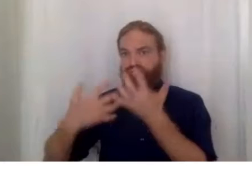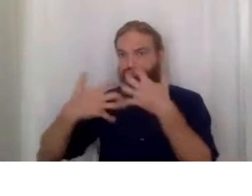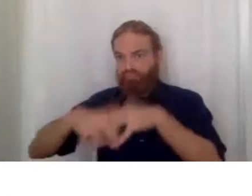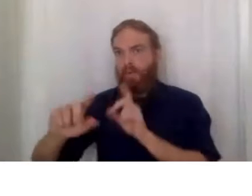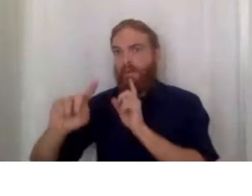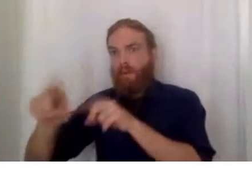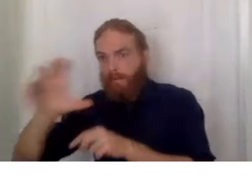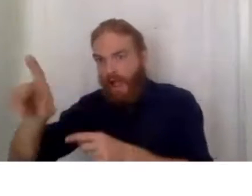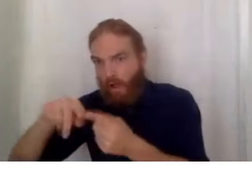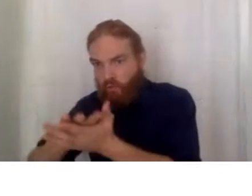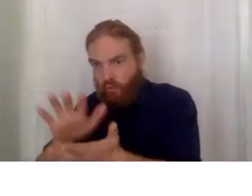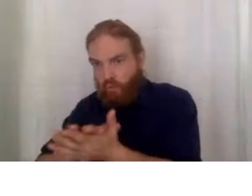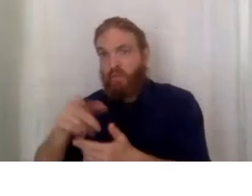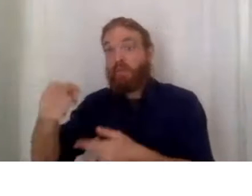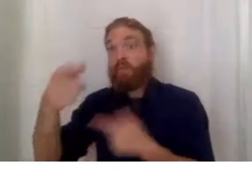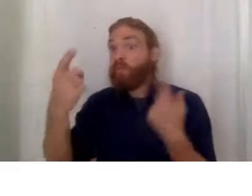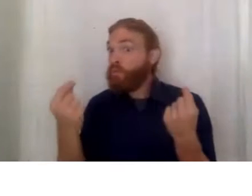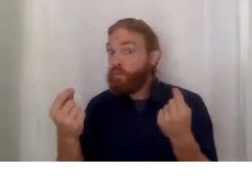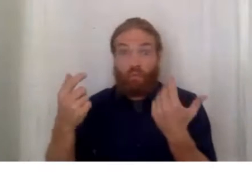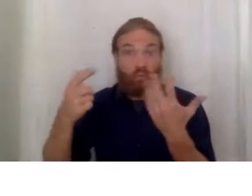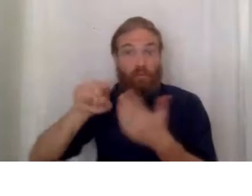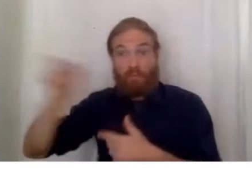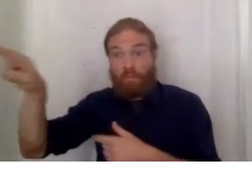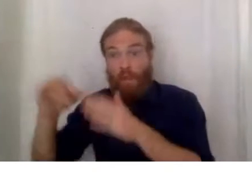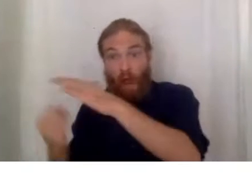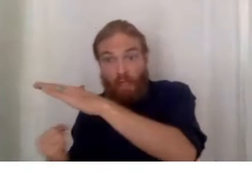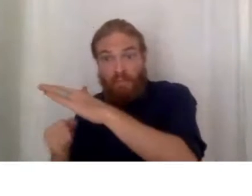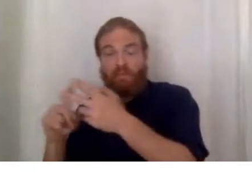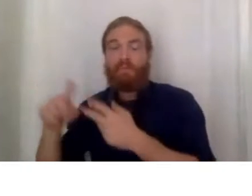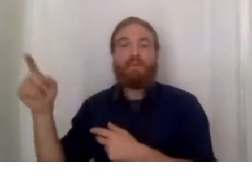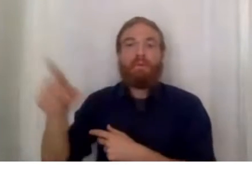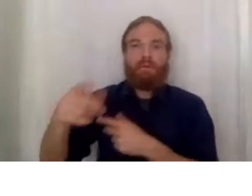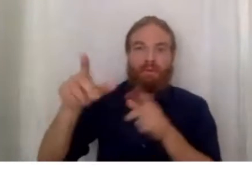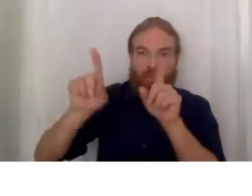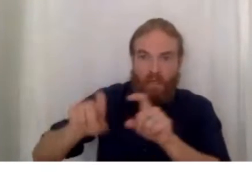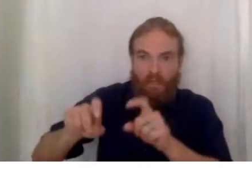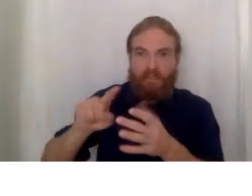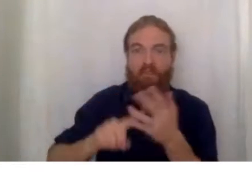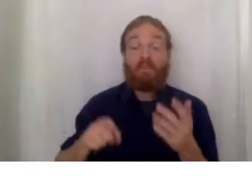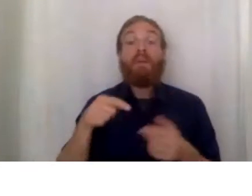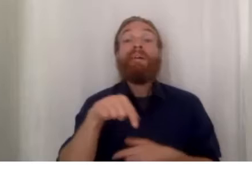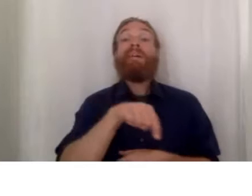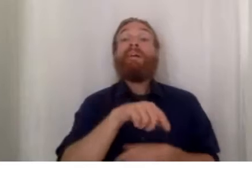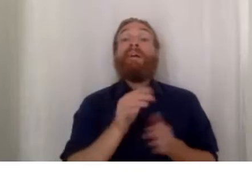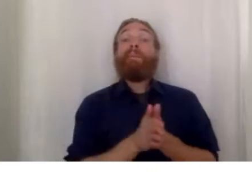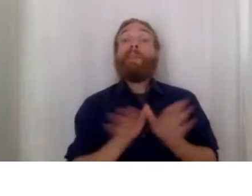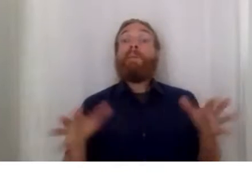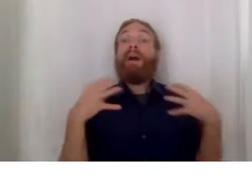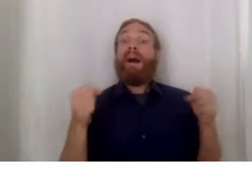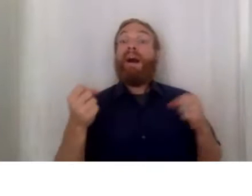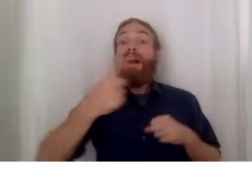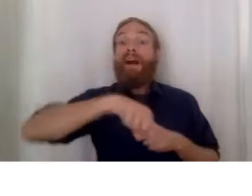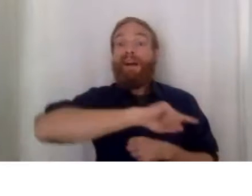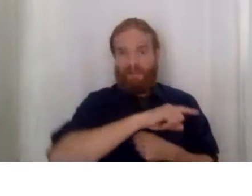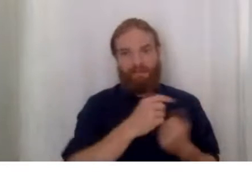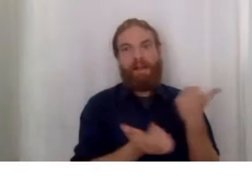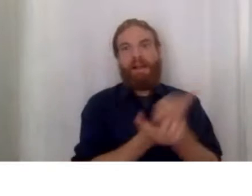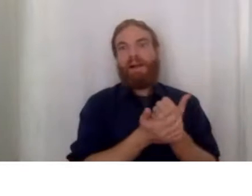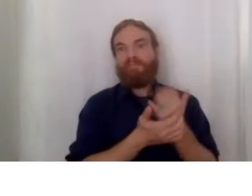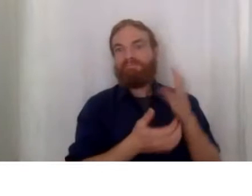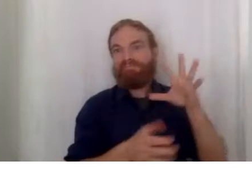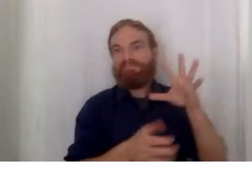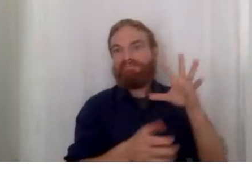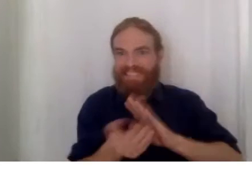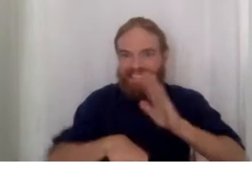appropriately. Public Health also assists the schools with quarantine notifications if needed. So a school has the option to either do their